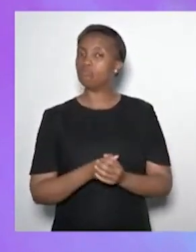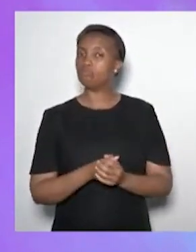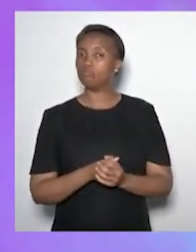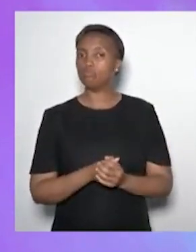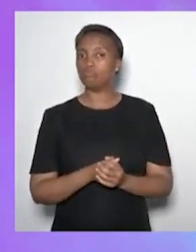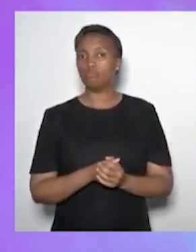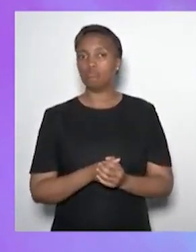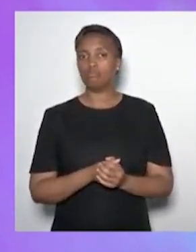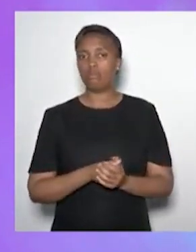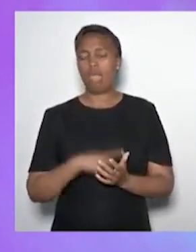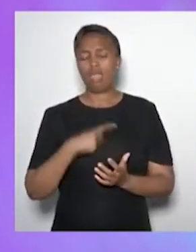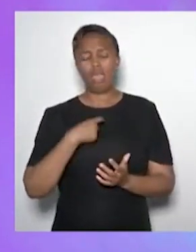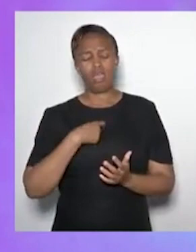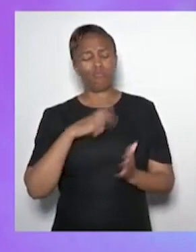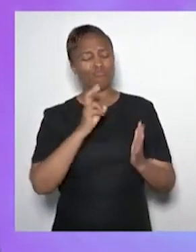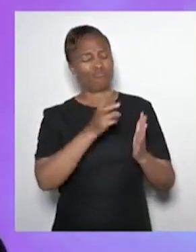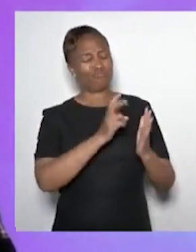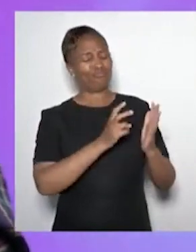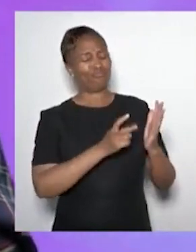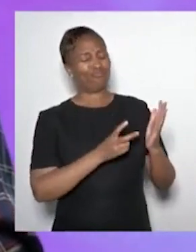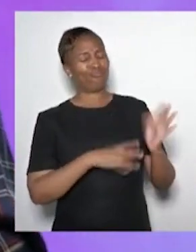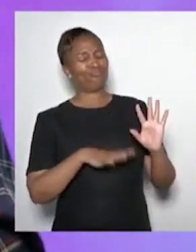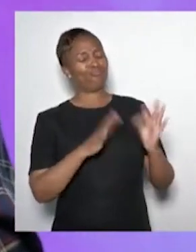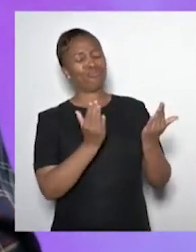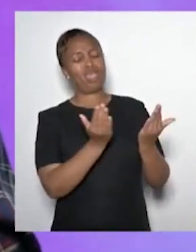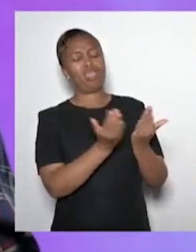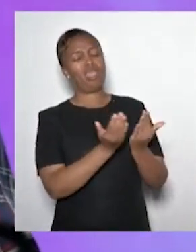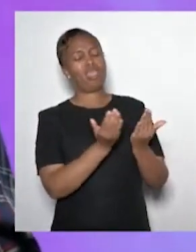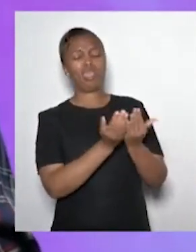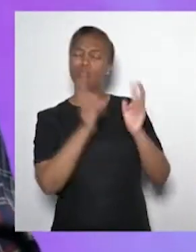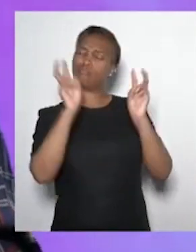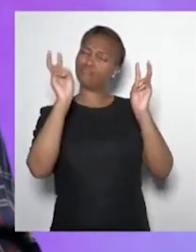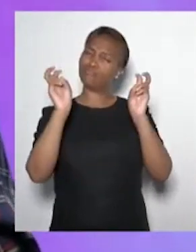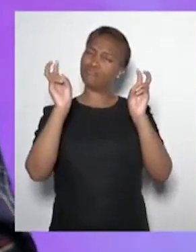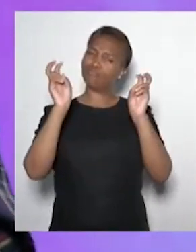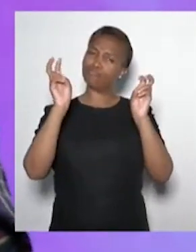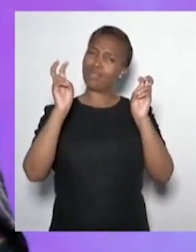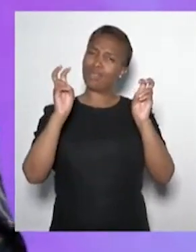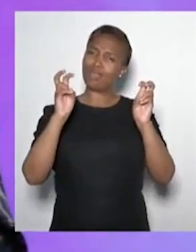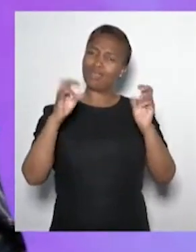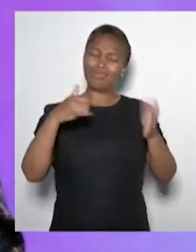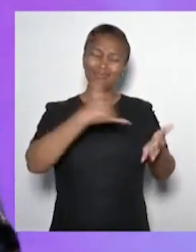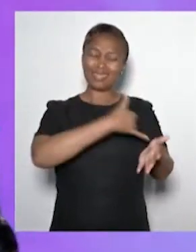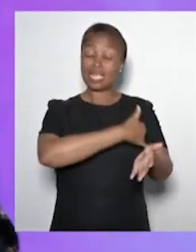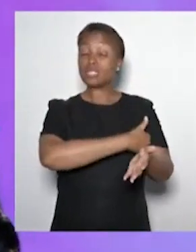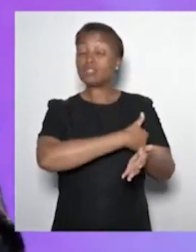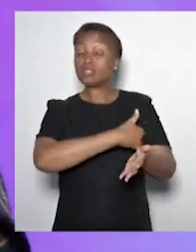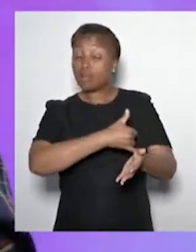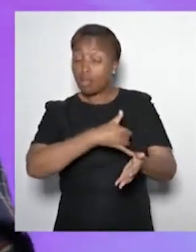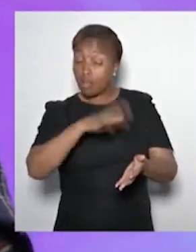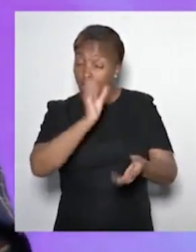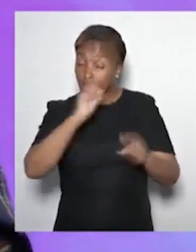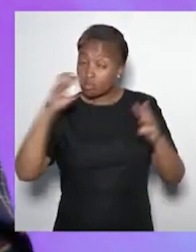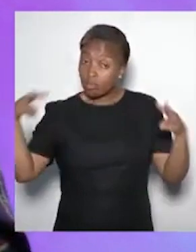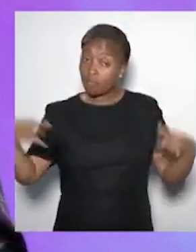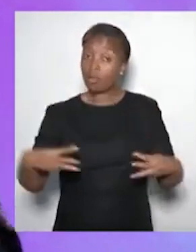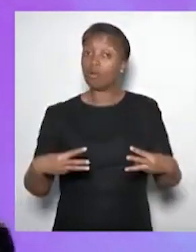I have been reading a secular book titled The Scars of War.